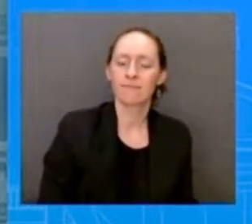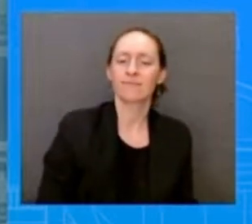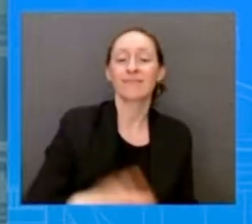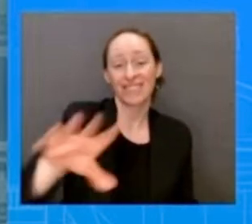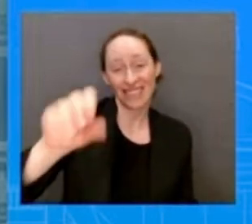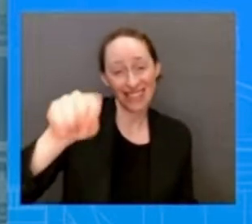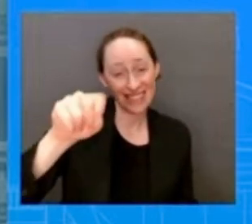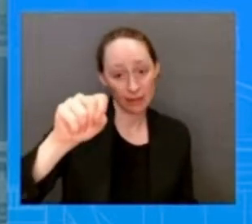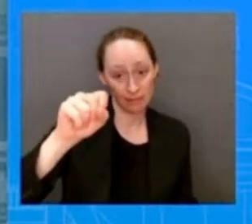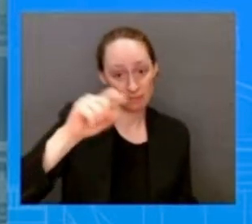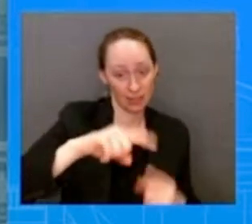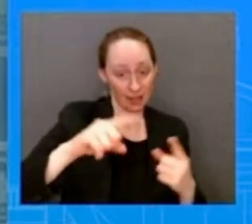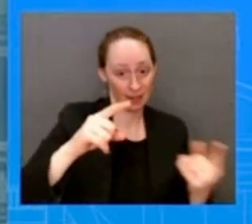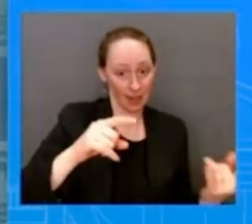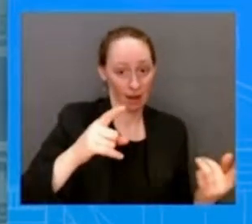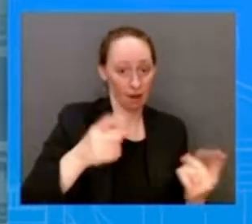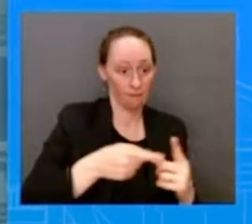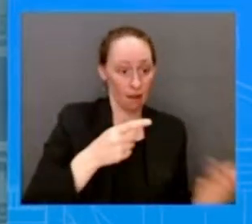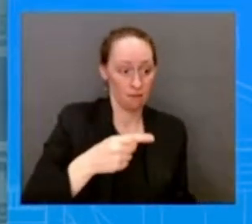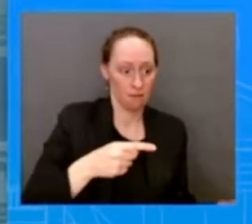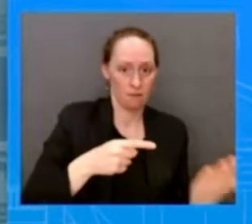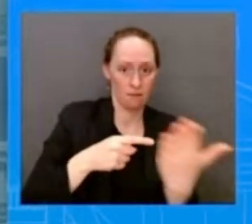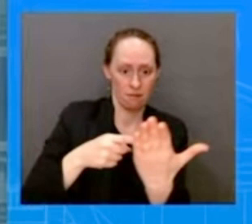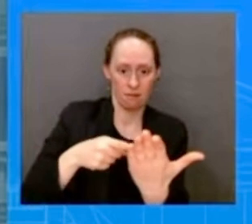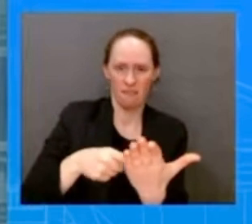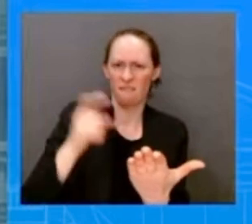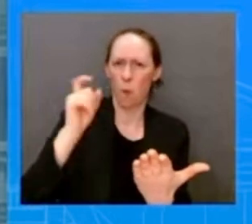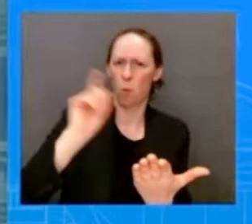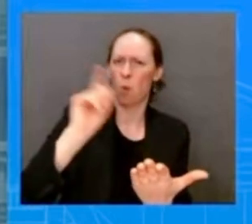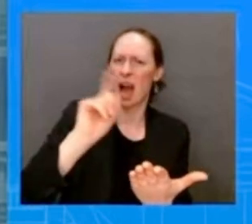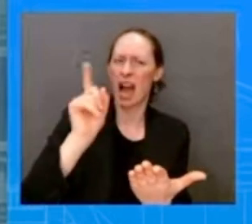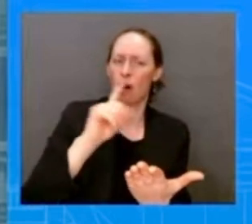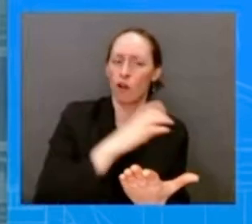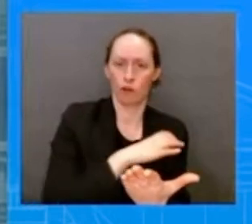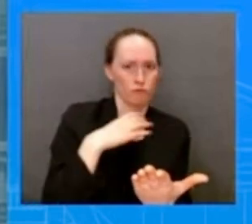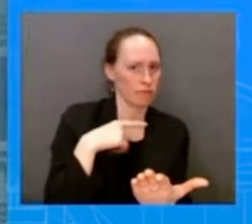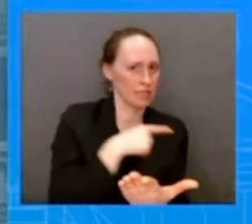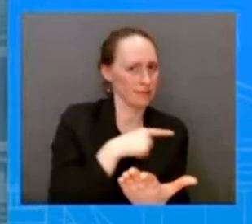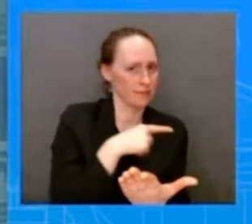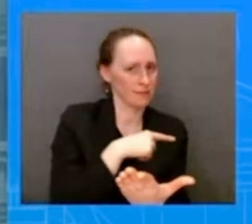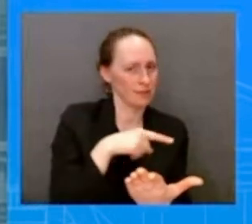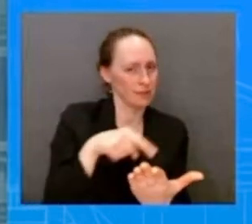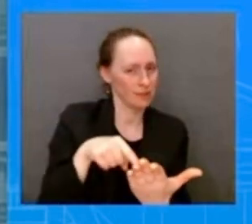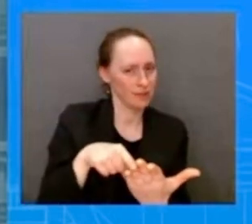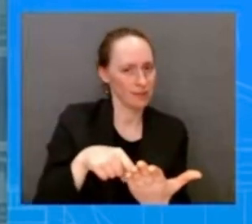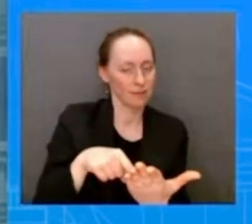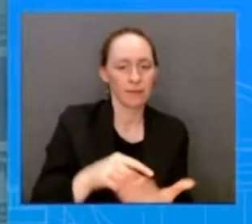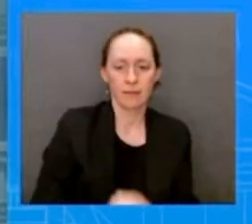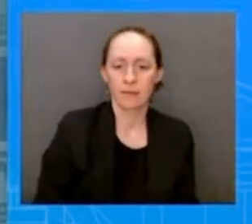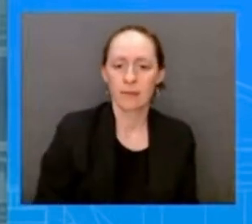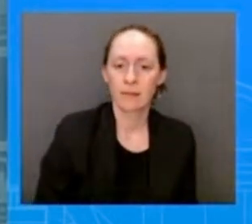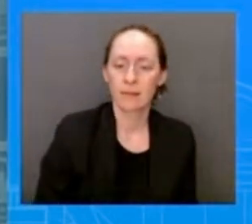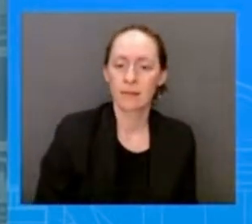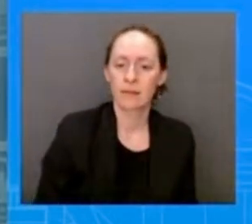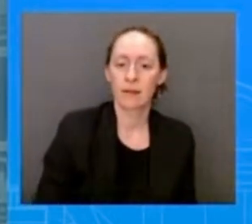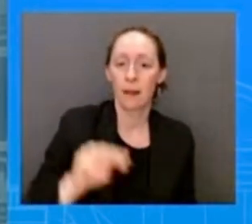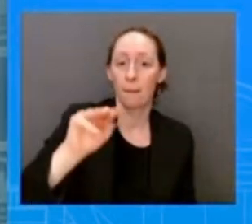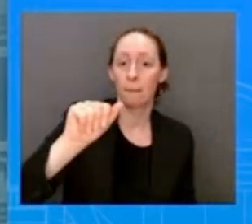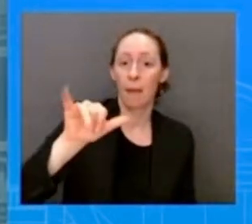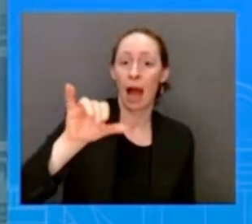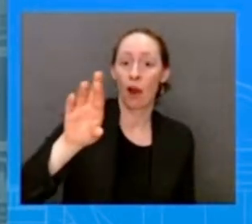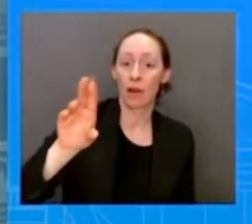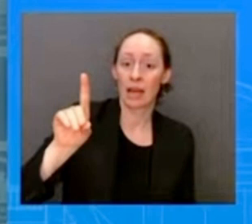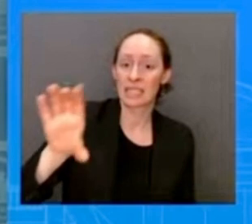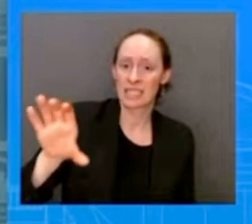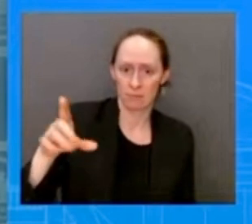look at what is being presented to him, the mayor actually disagreed with what the DC Council put forward. And so now this is an opportunity